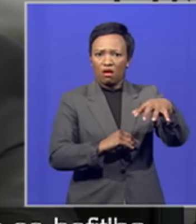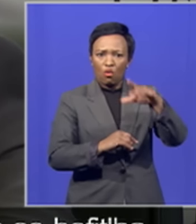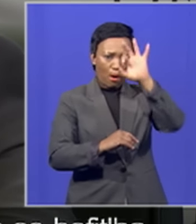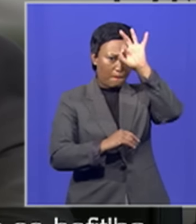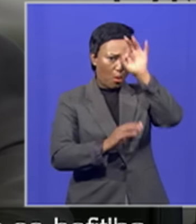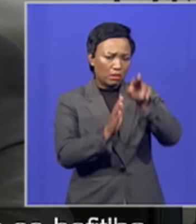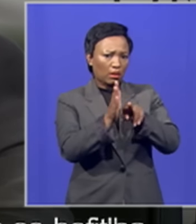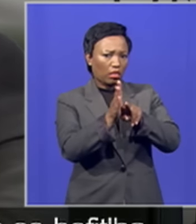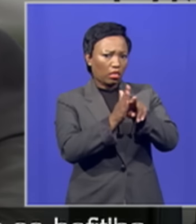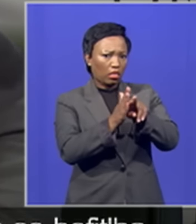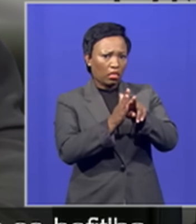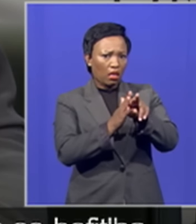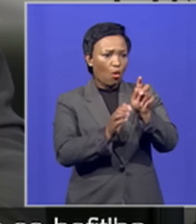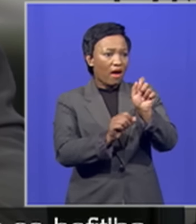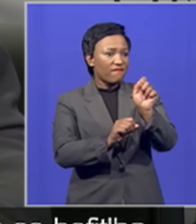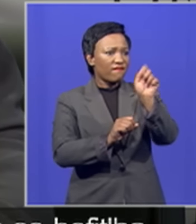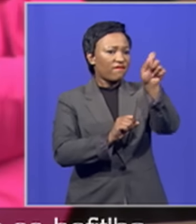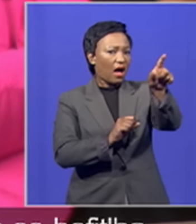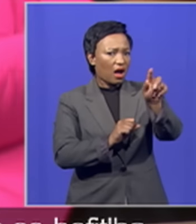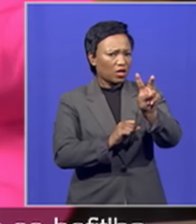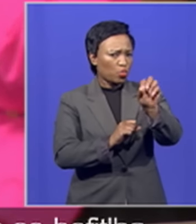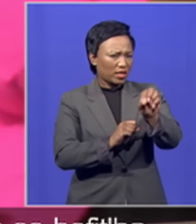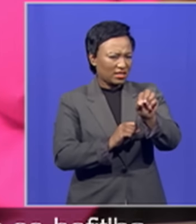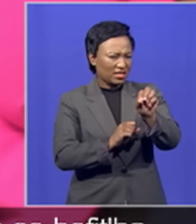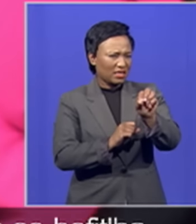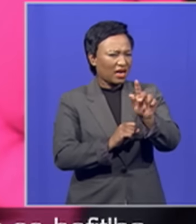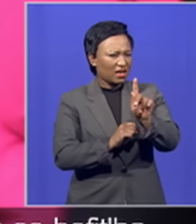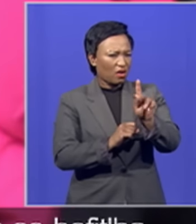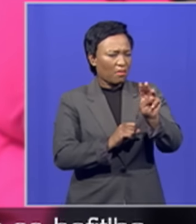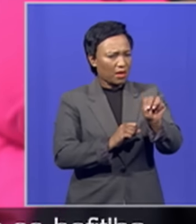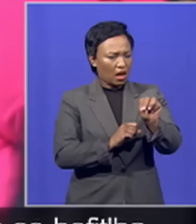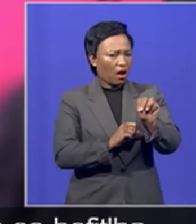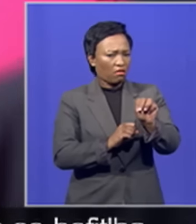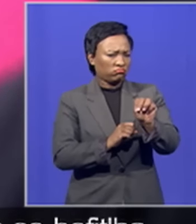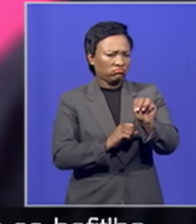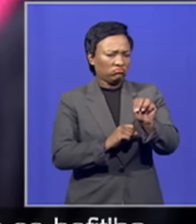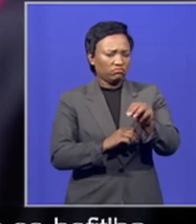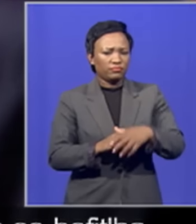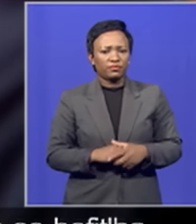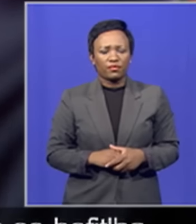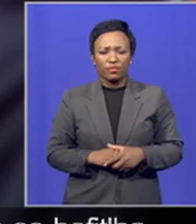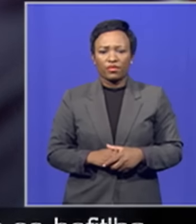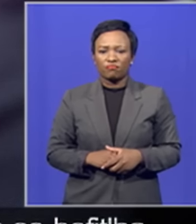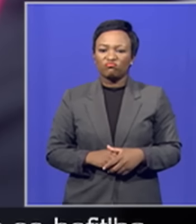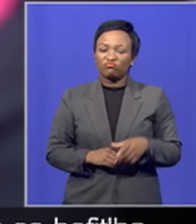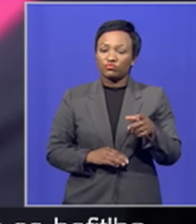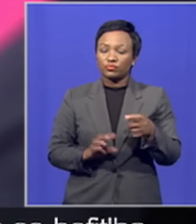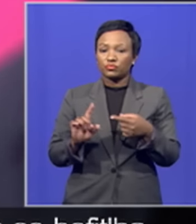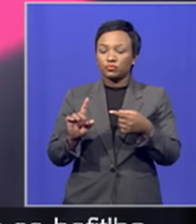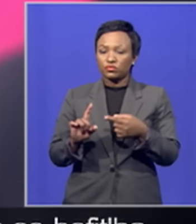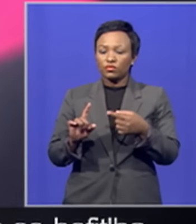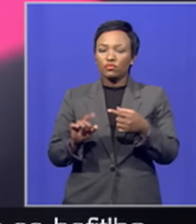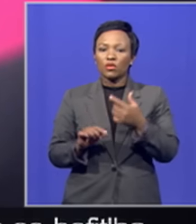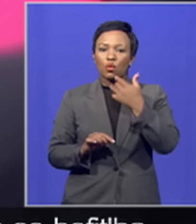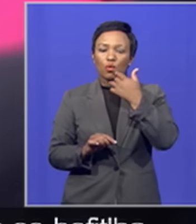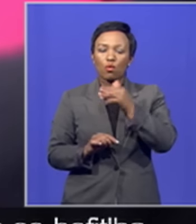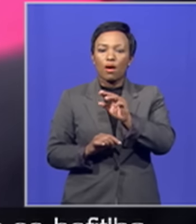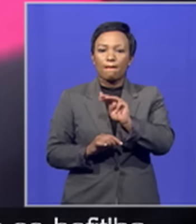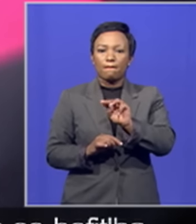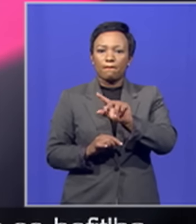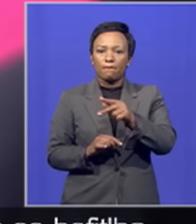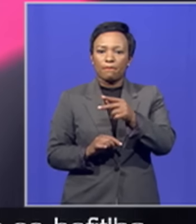a police station that is more than 20 kilometers away. Khabagare Nkosi o tsweletse ka gore mongwa baagi o supileng jaaka mthethwa o rile